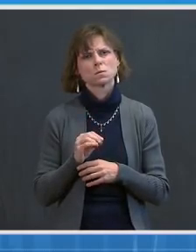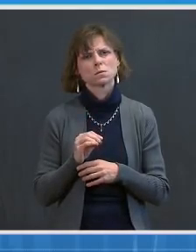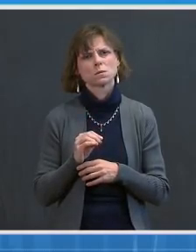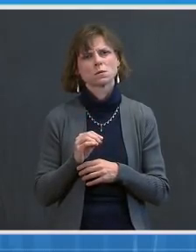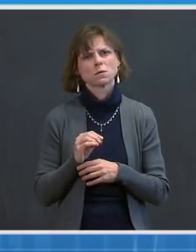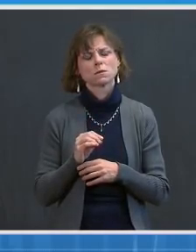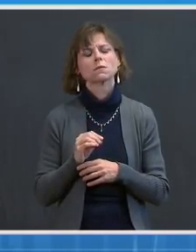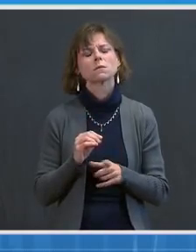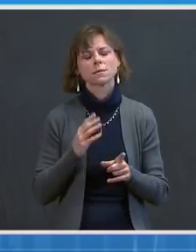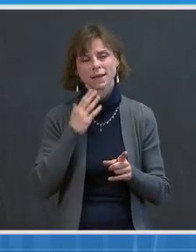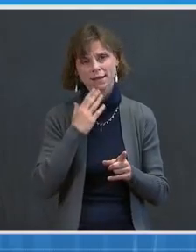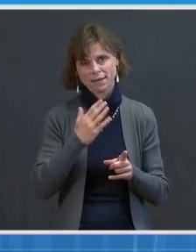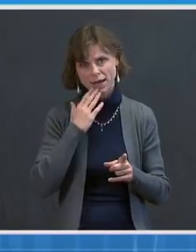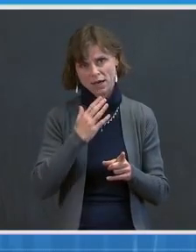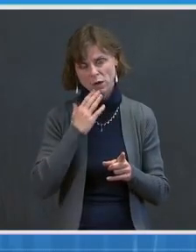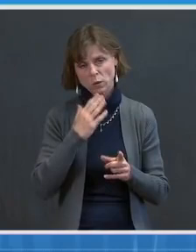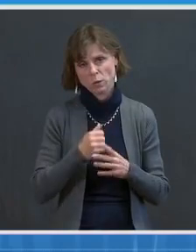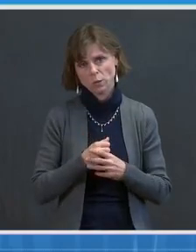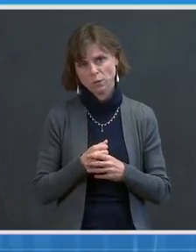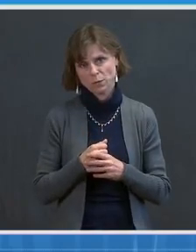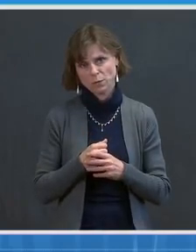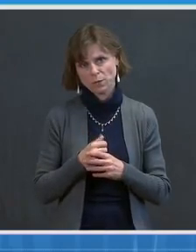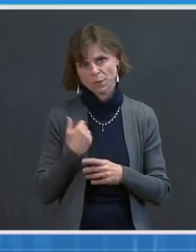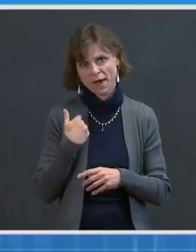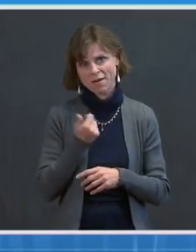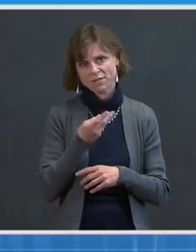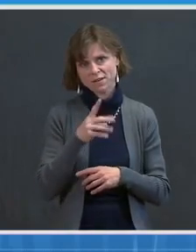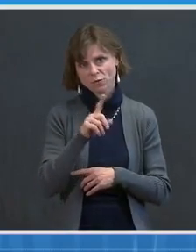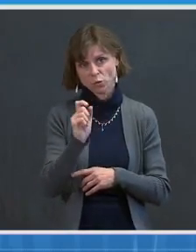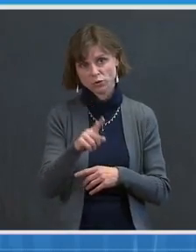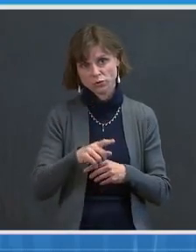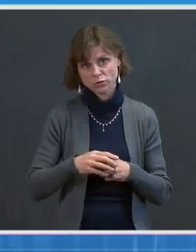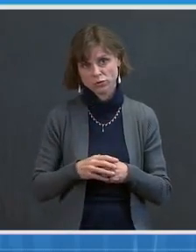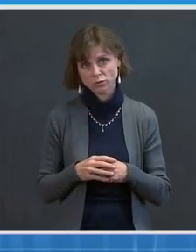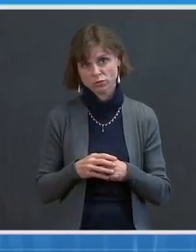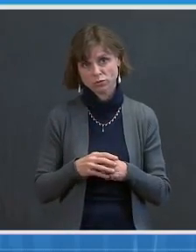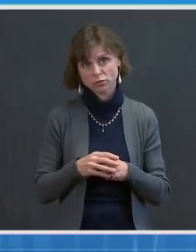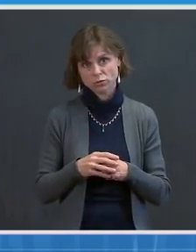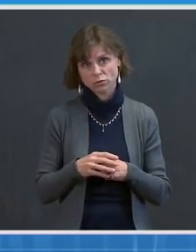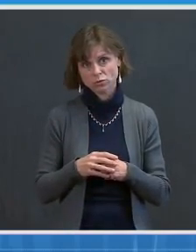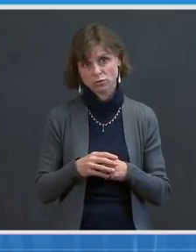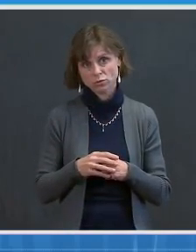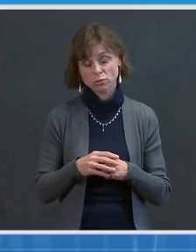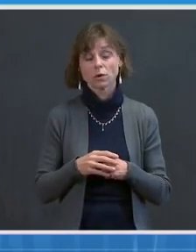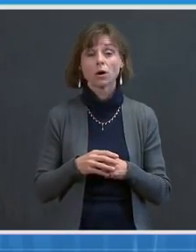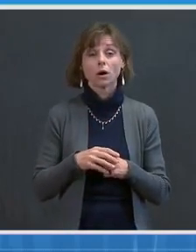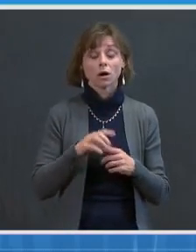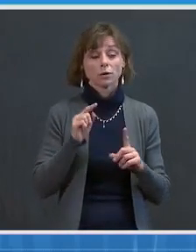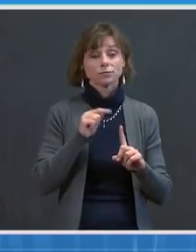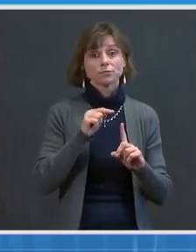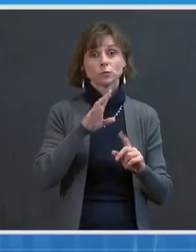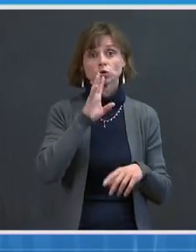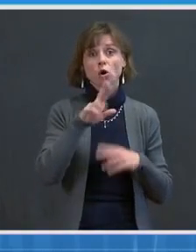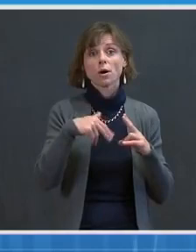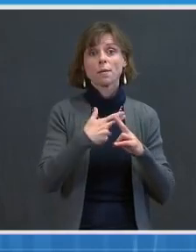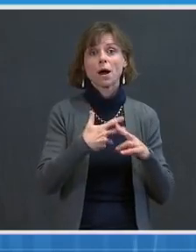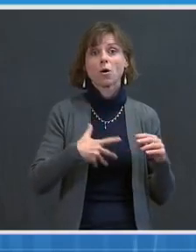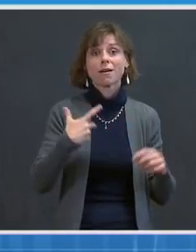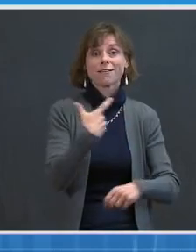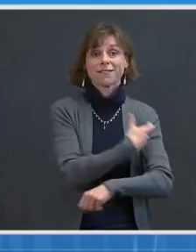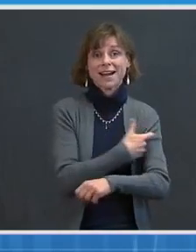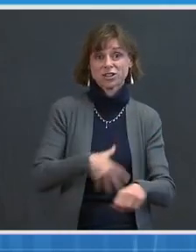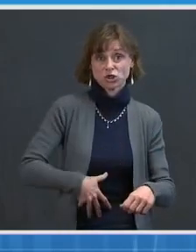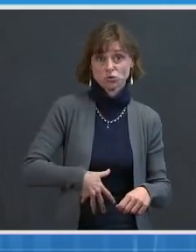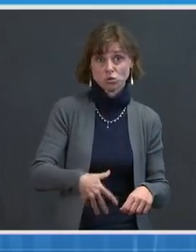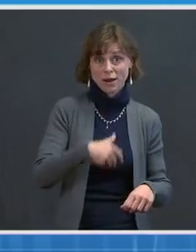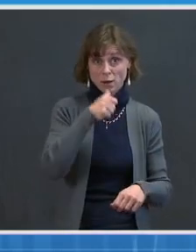Thank you so much. I have a couple of questions. One dealing with the vaccination of pregnant women. Once